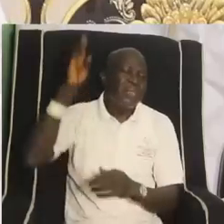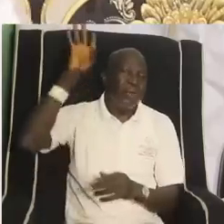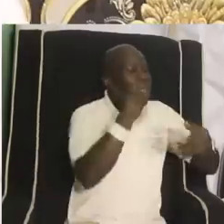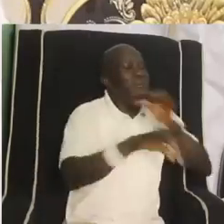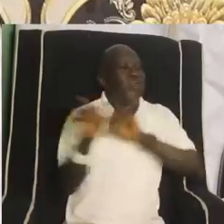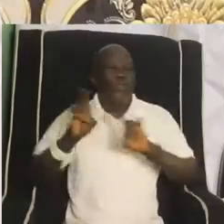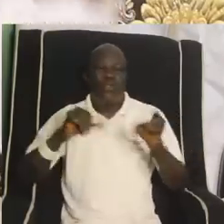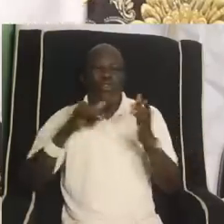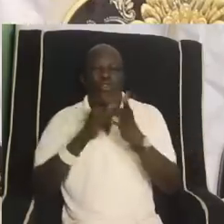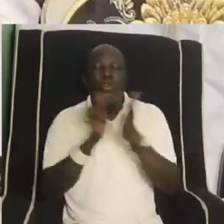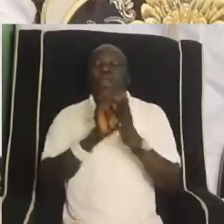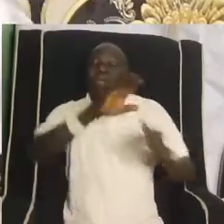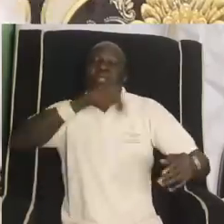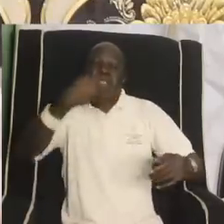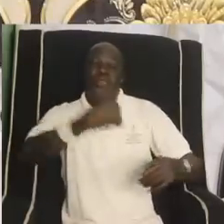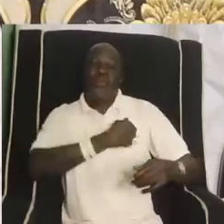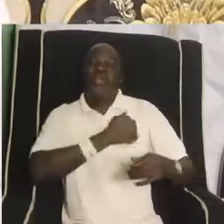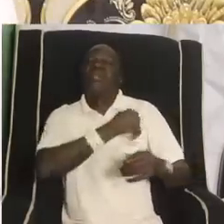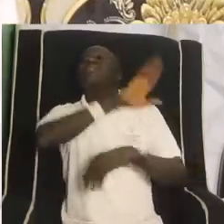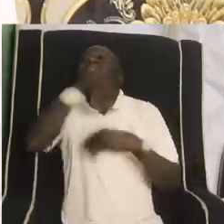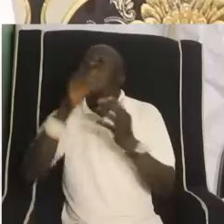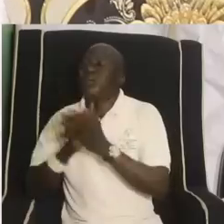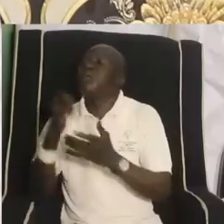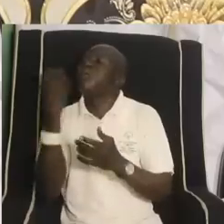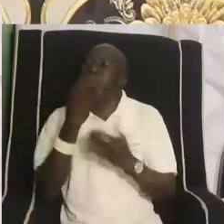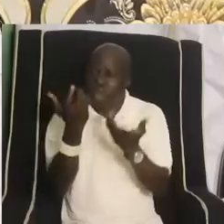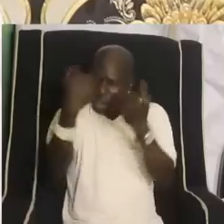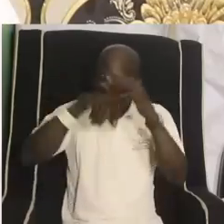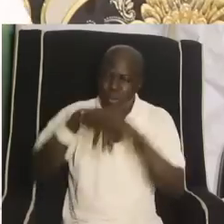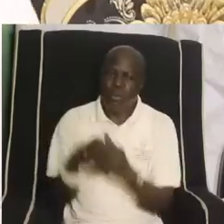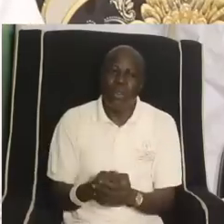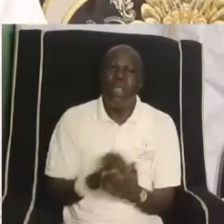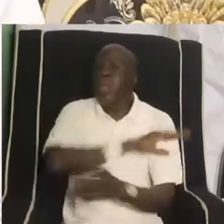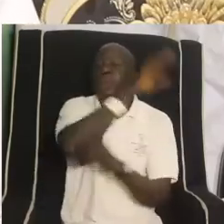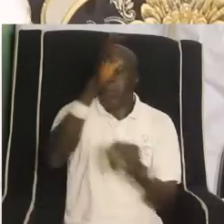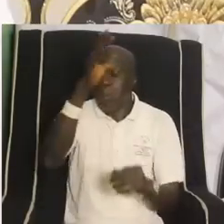That I'm talking about right now. Day before yesterday, she traveled to Canada. Listen to me, sir.